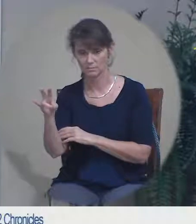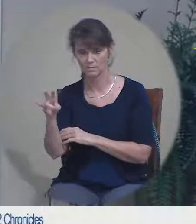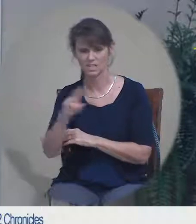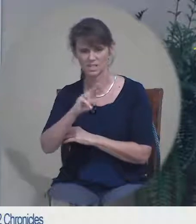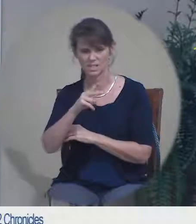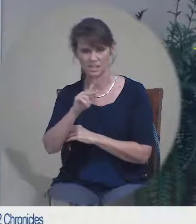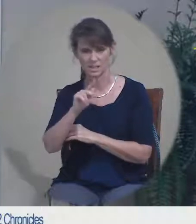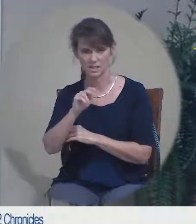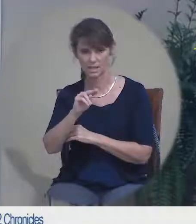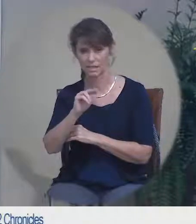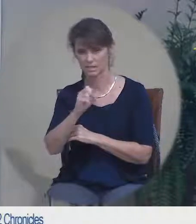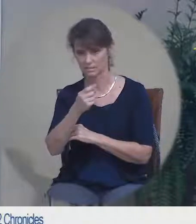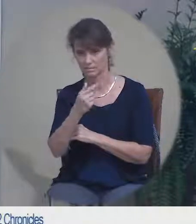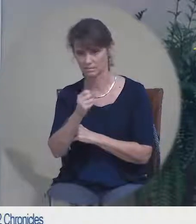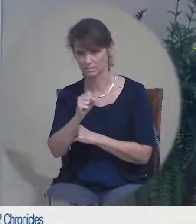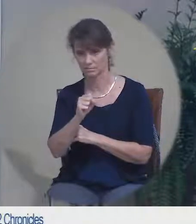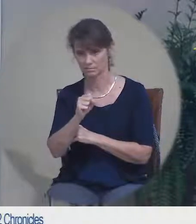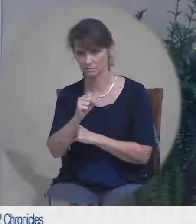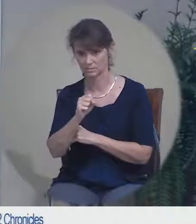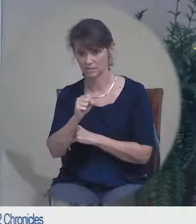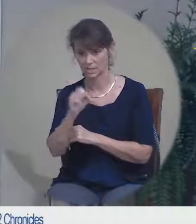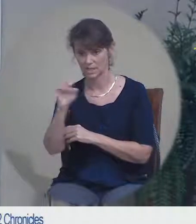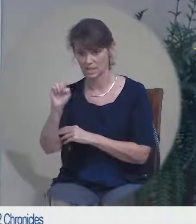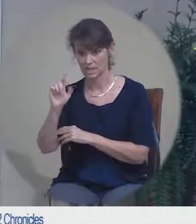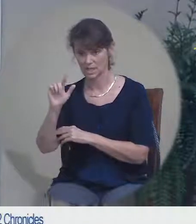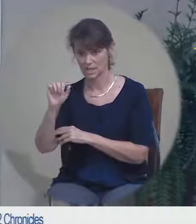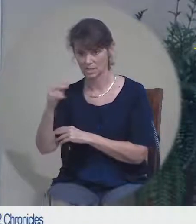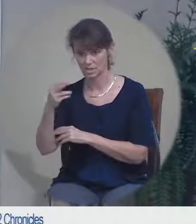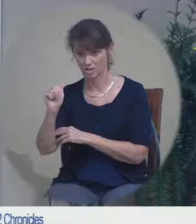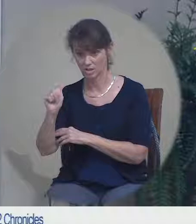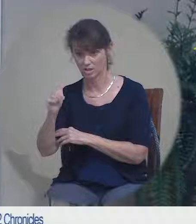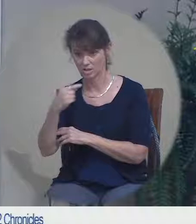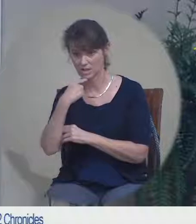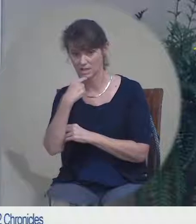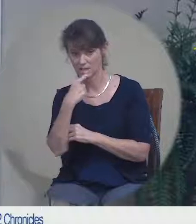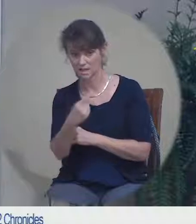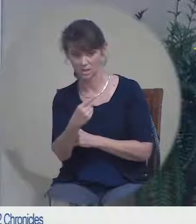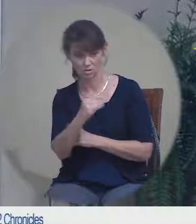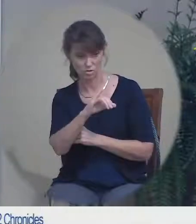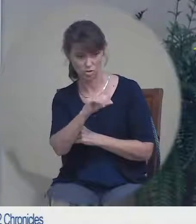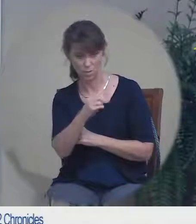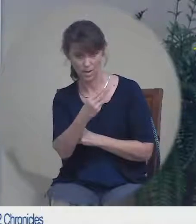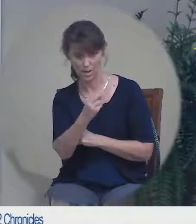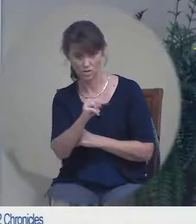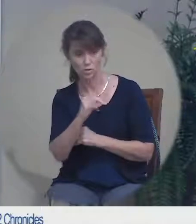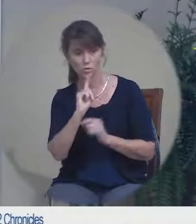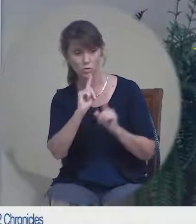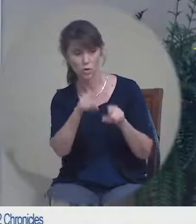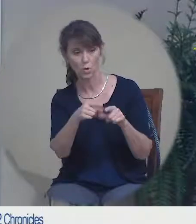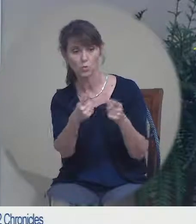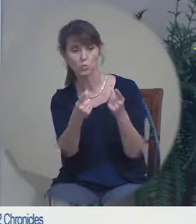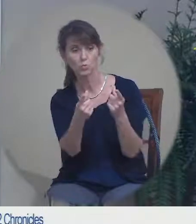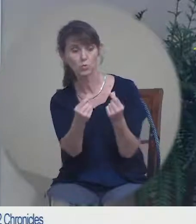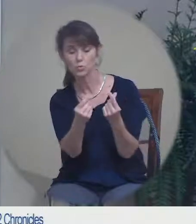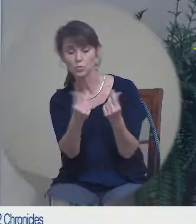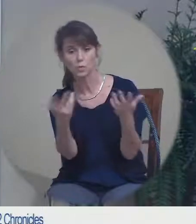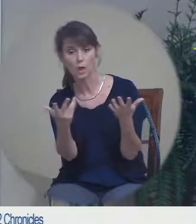chapter 13. So what does Elisha tell Joash to do? What's his instruction?